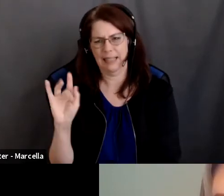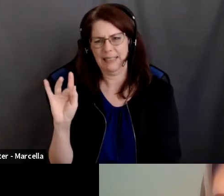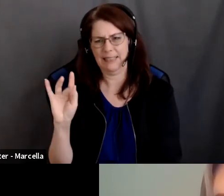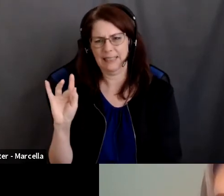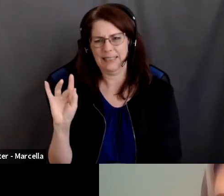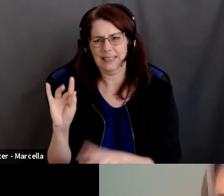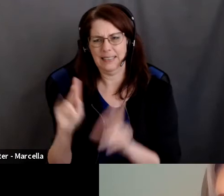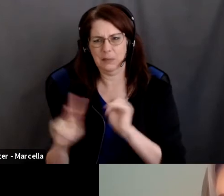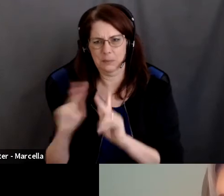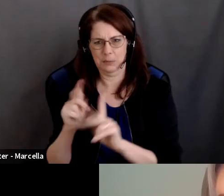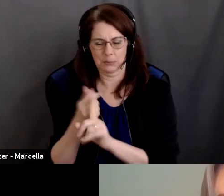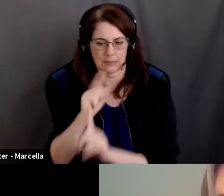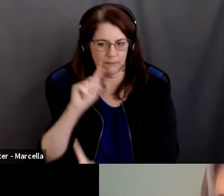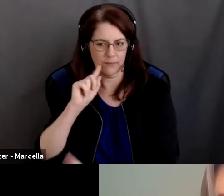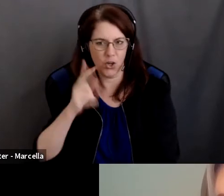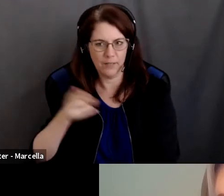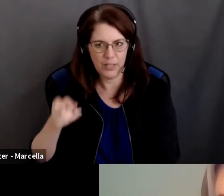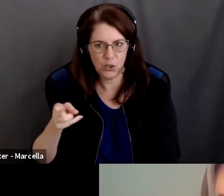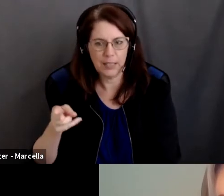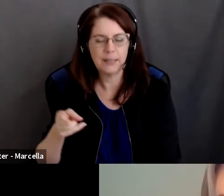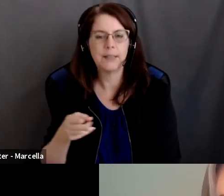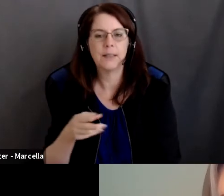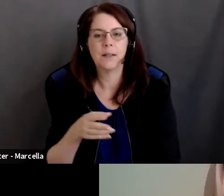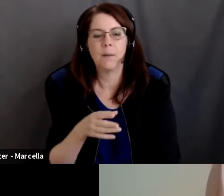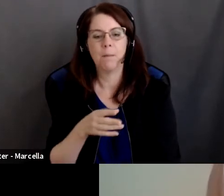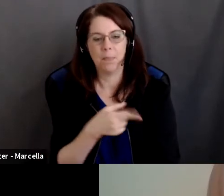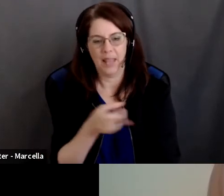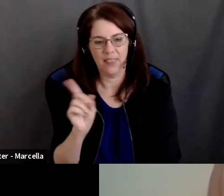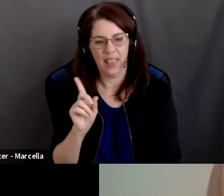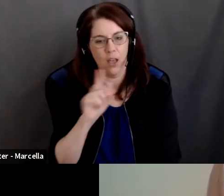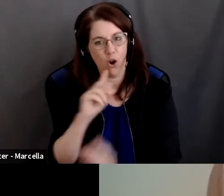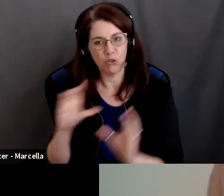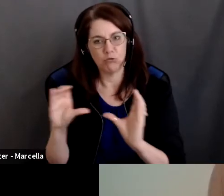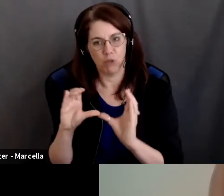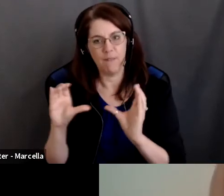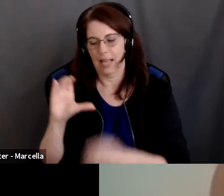people that were deaf, hard of hearing, that are certified CERT,